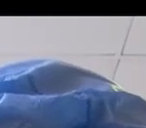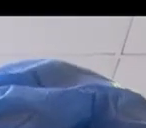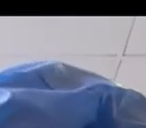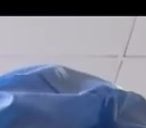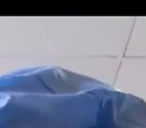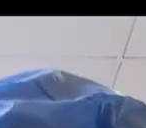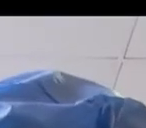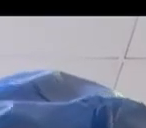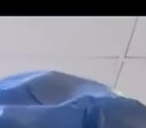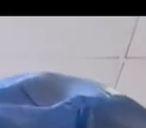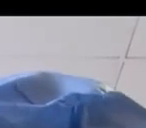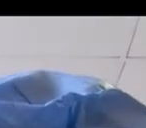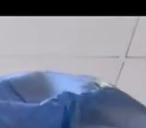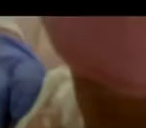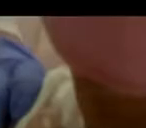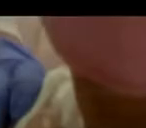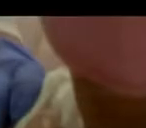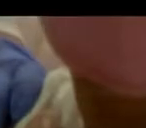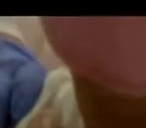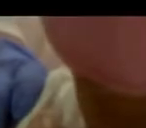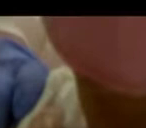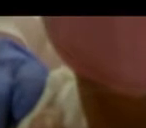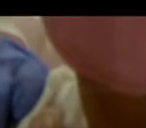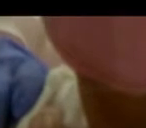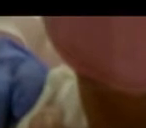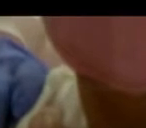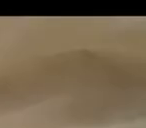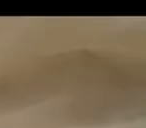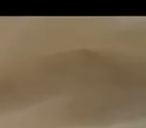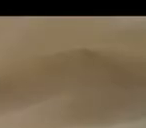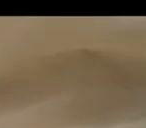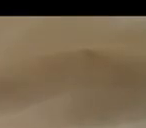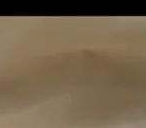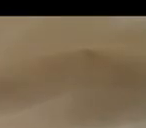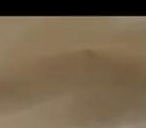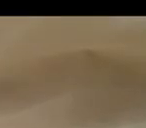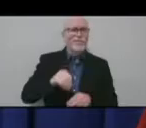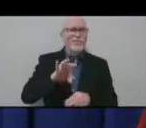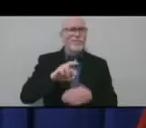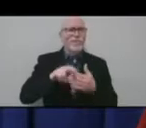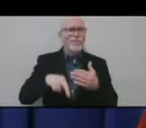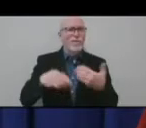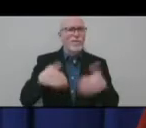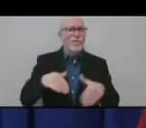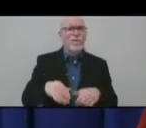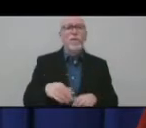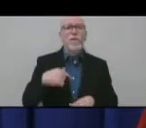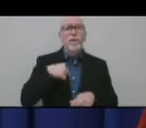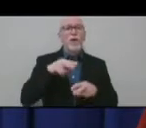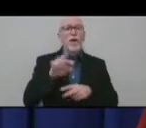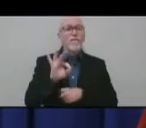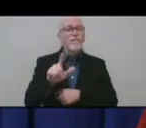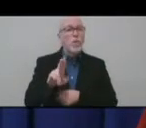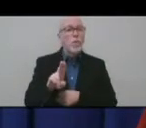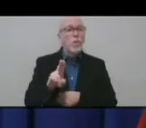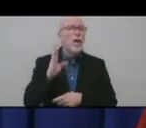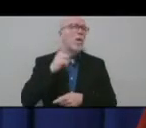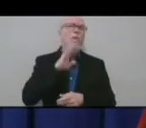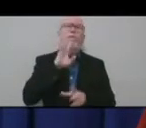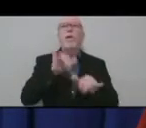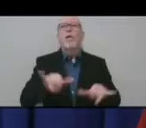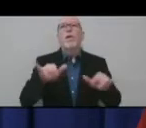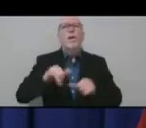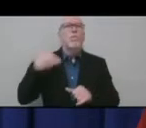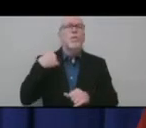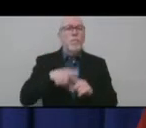health officials say that number needs to at least double before they start to feel safe. You know, when we look at influenza, and I know we've said this before, when